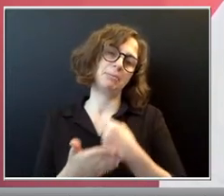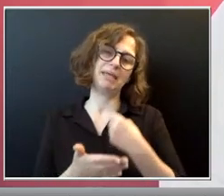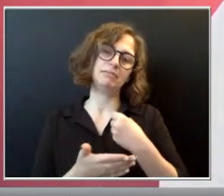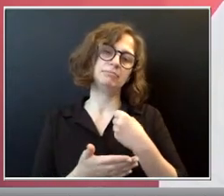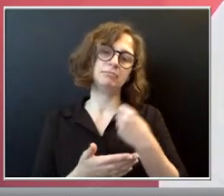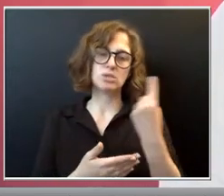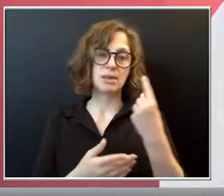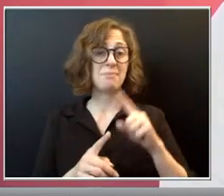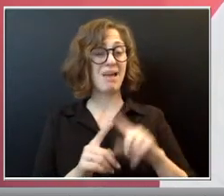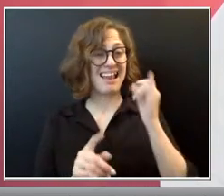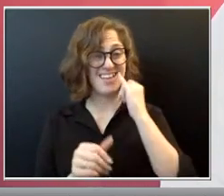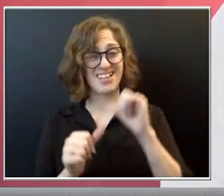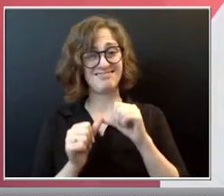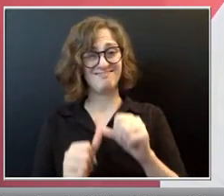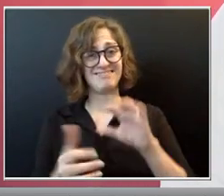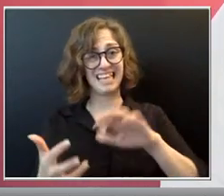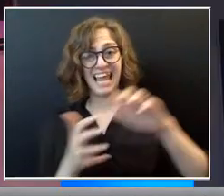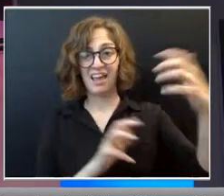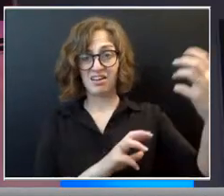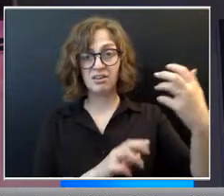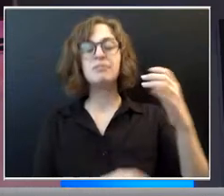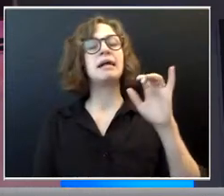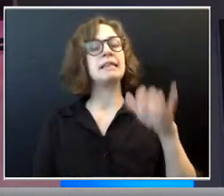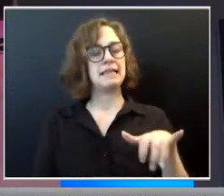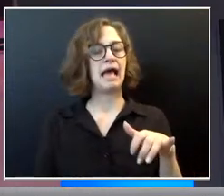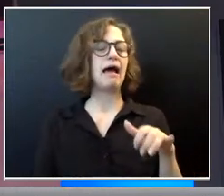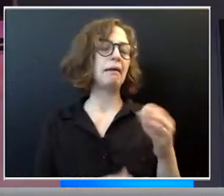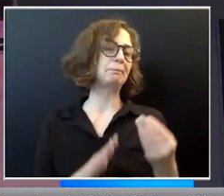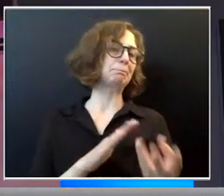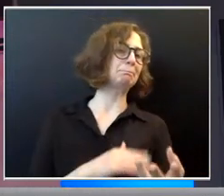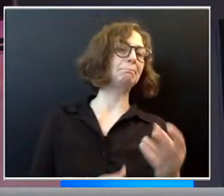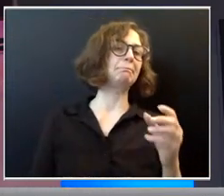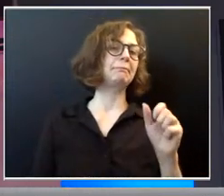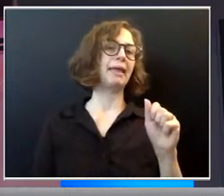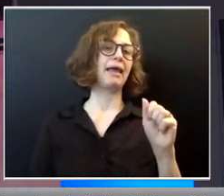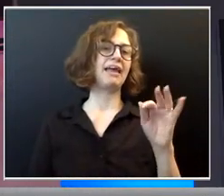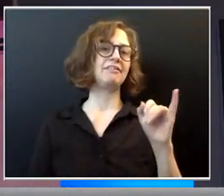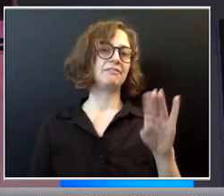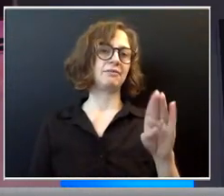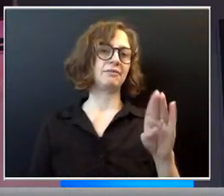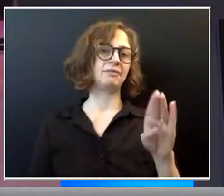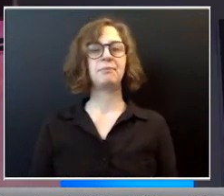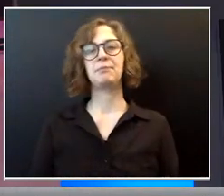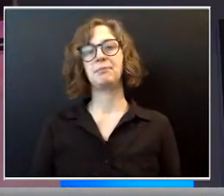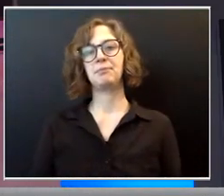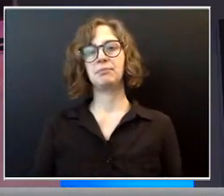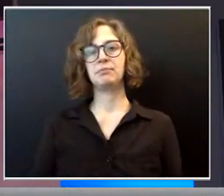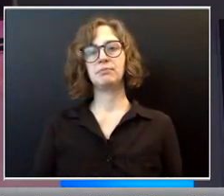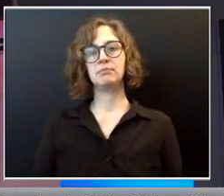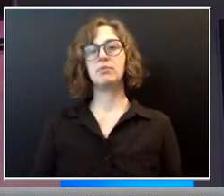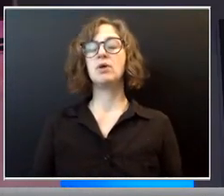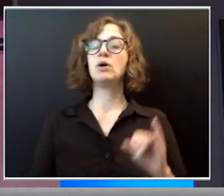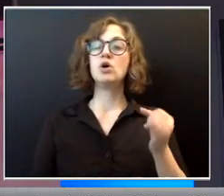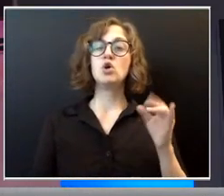can be a tip off to atrial fibrillation. Julie wants to know, Jan was able to reduce her diabetes. Can